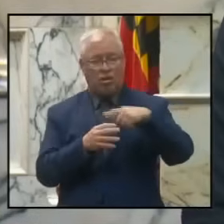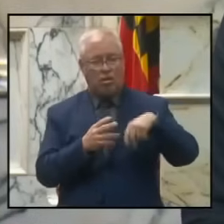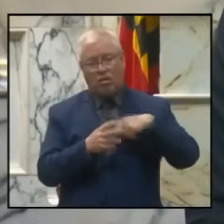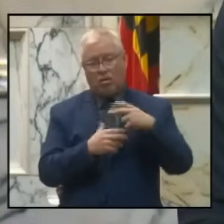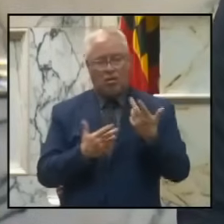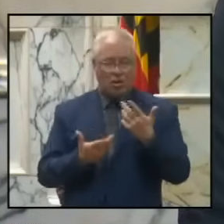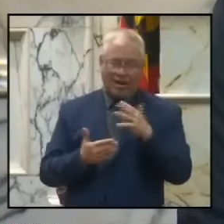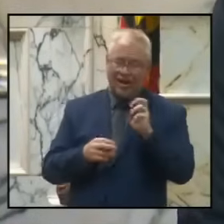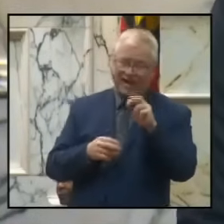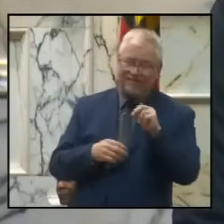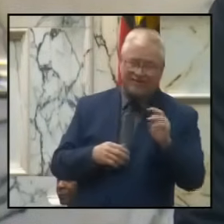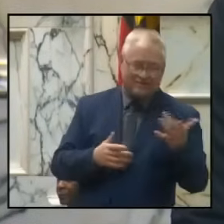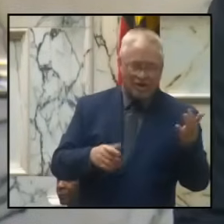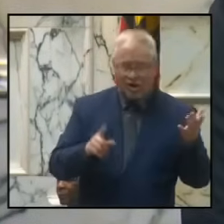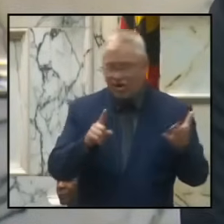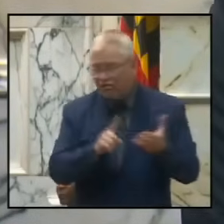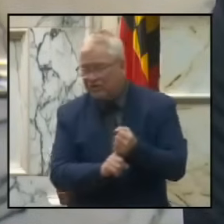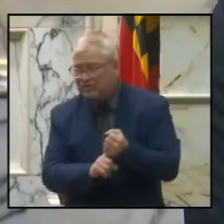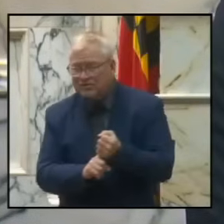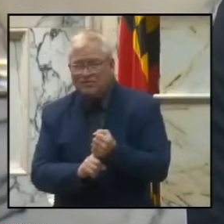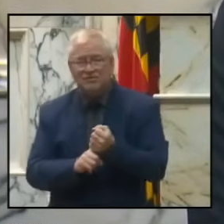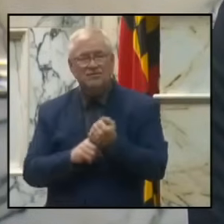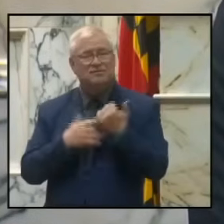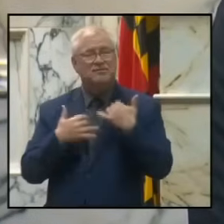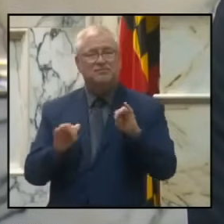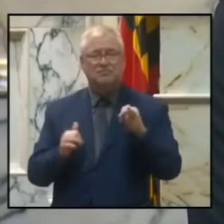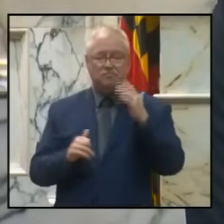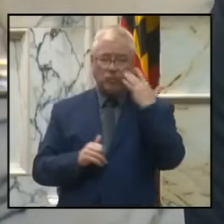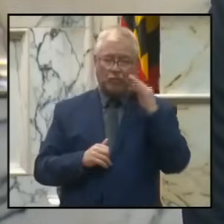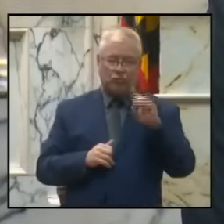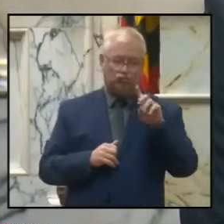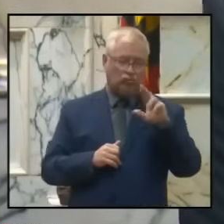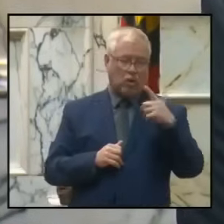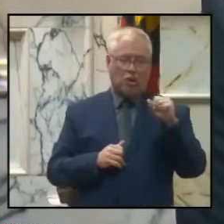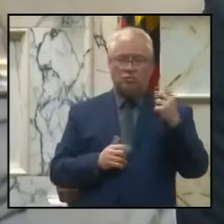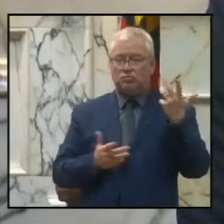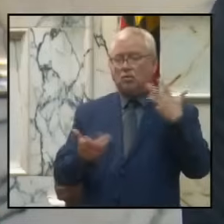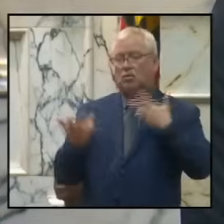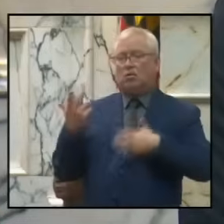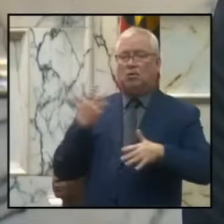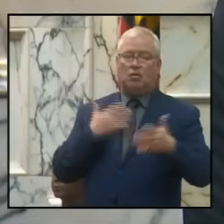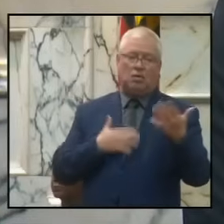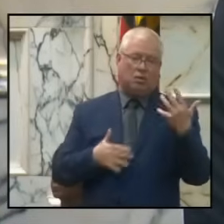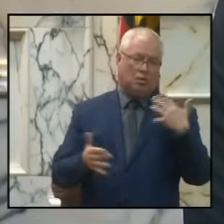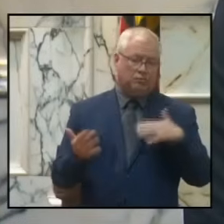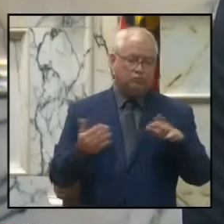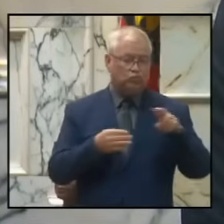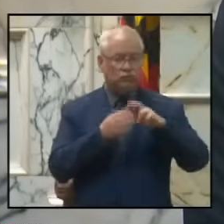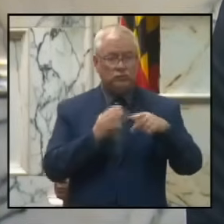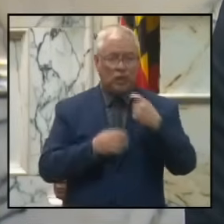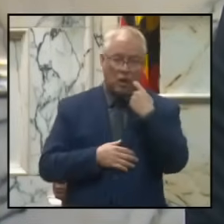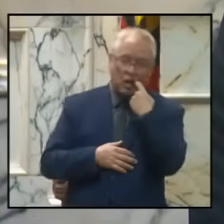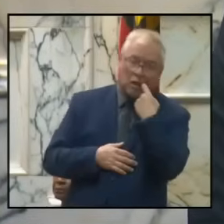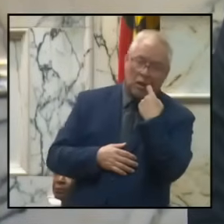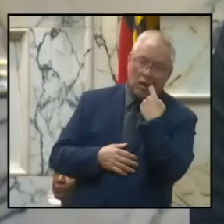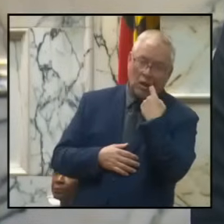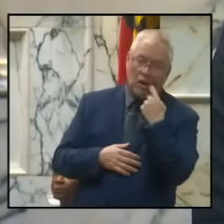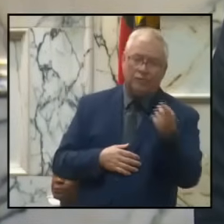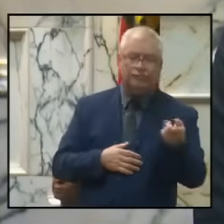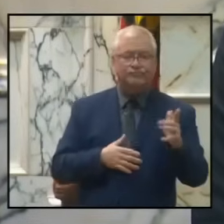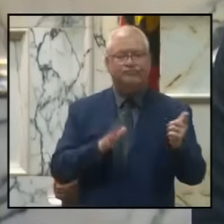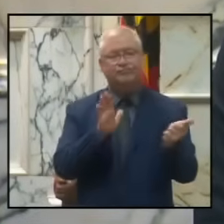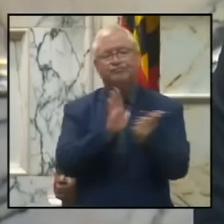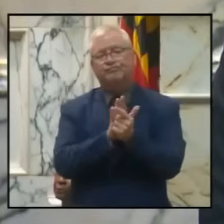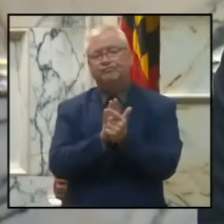arrested on a drug charge. And as a result of his addiction, he violated the terms of